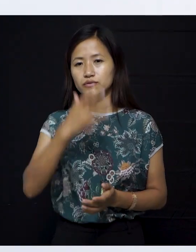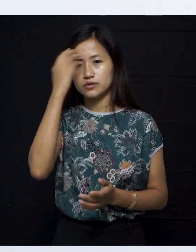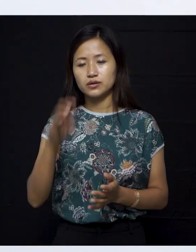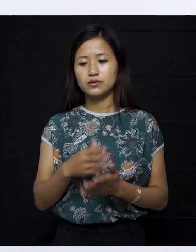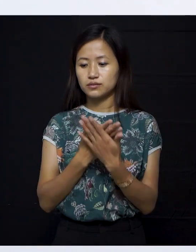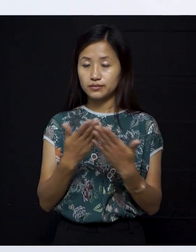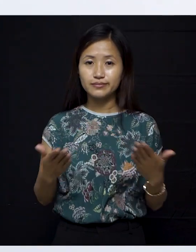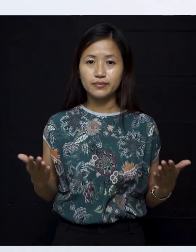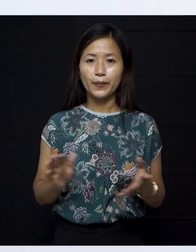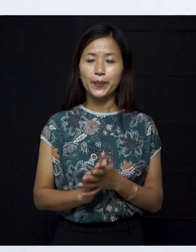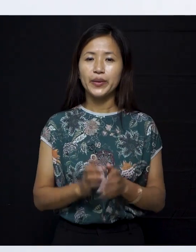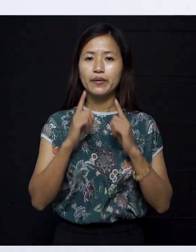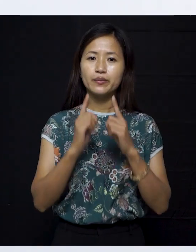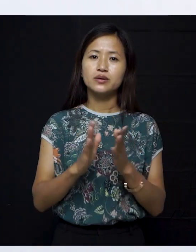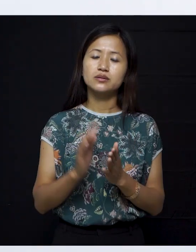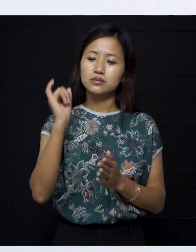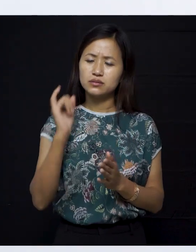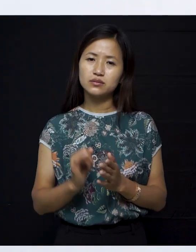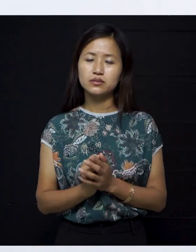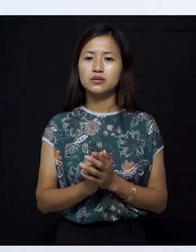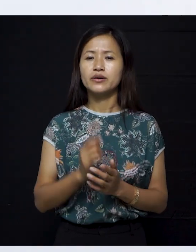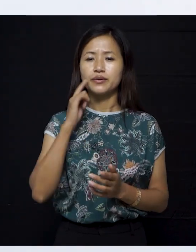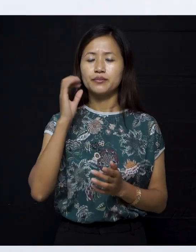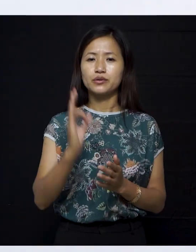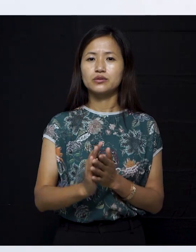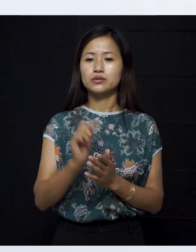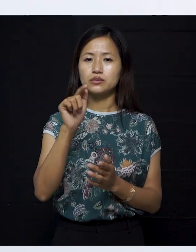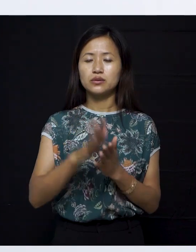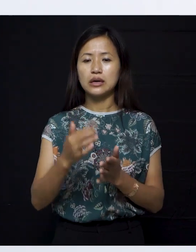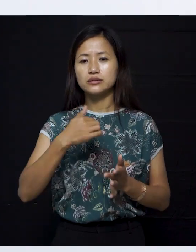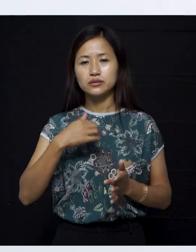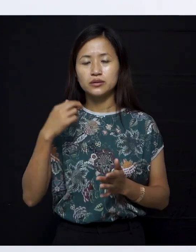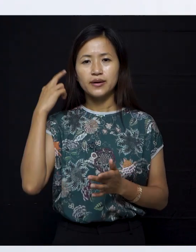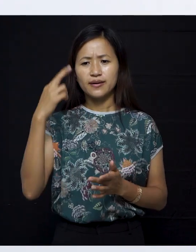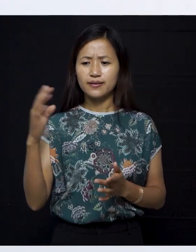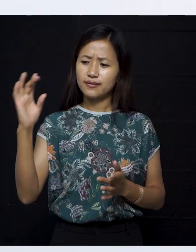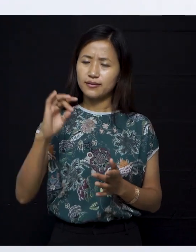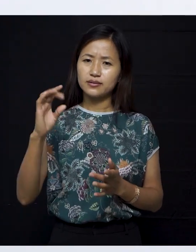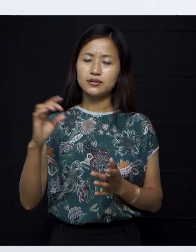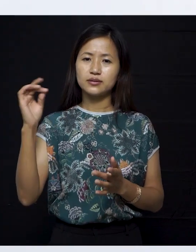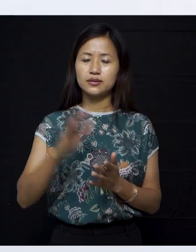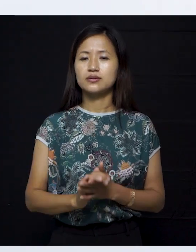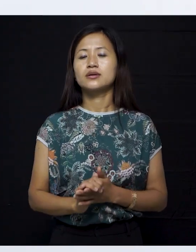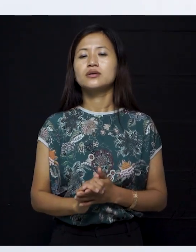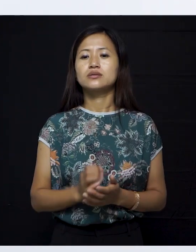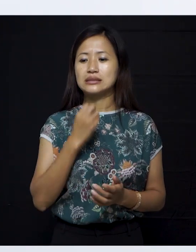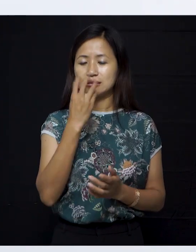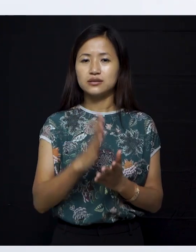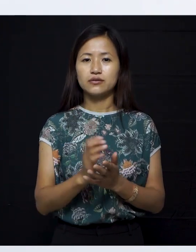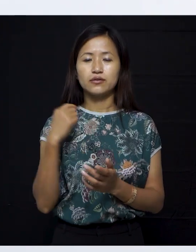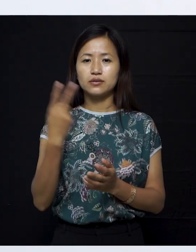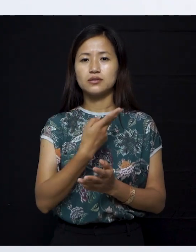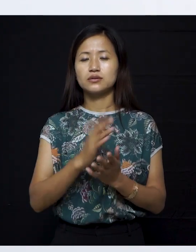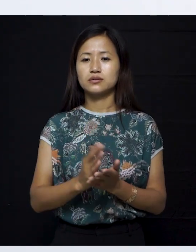things. But it is also very important for you and I to revise things, and things will become easier for us. It's not